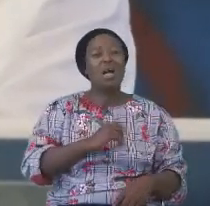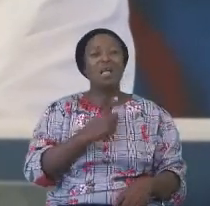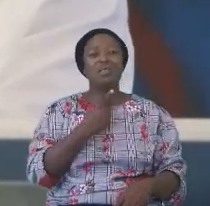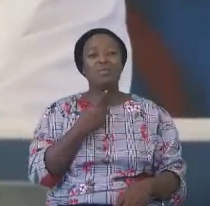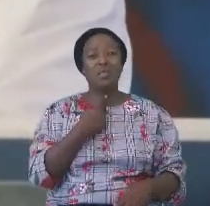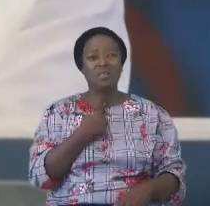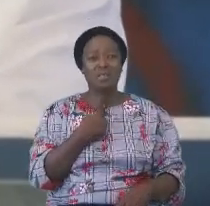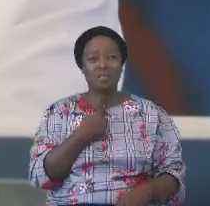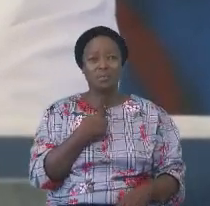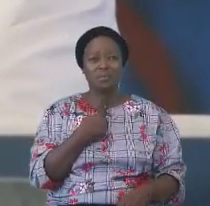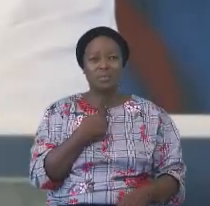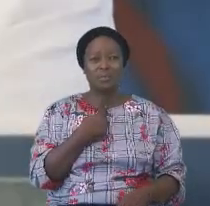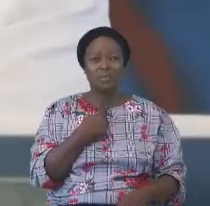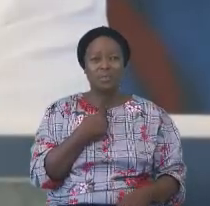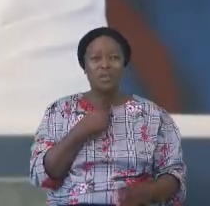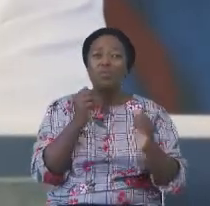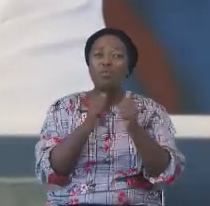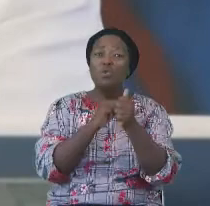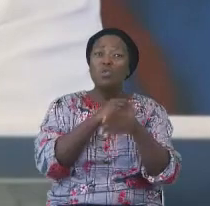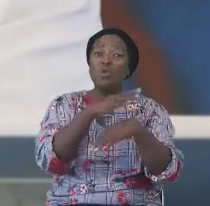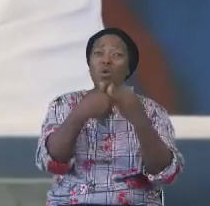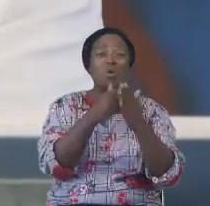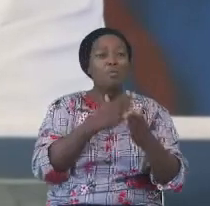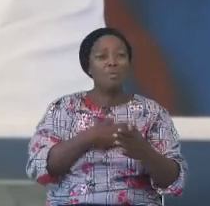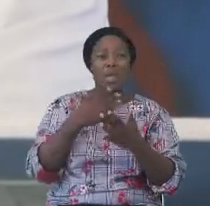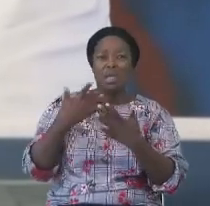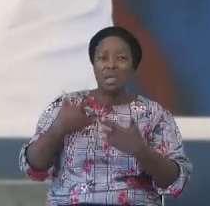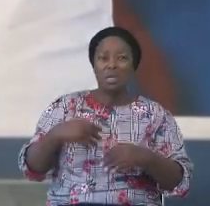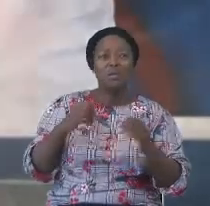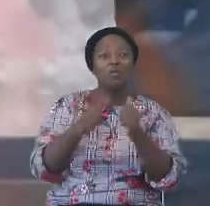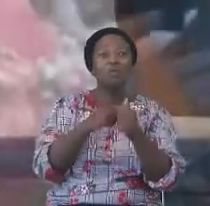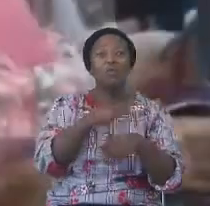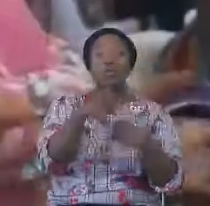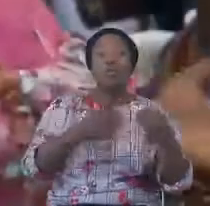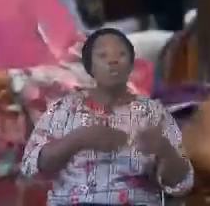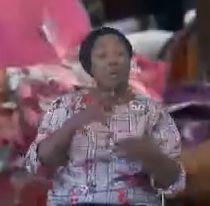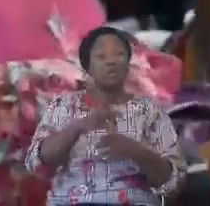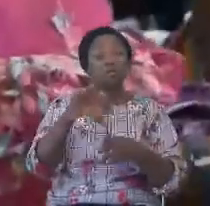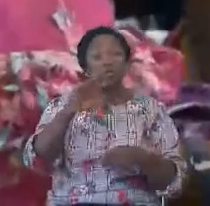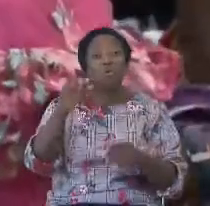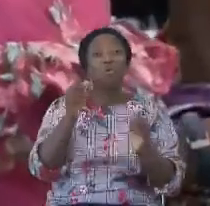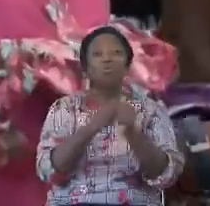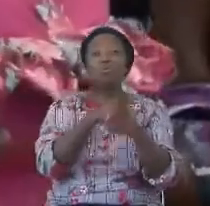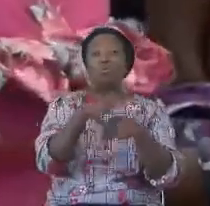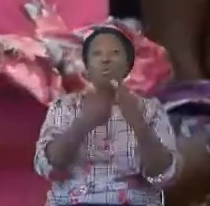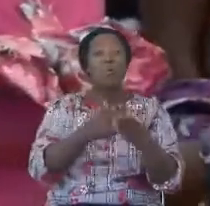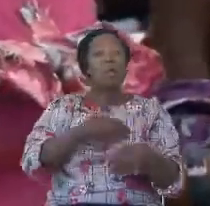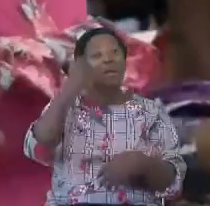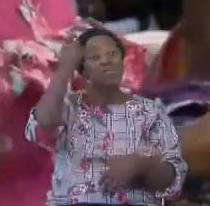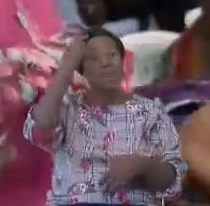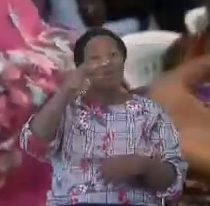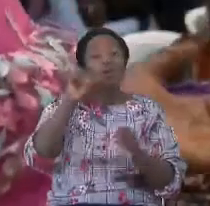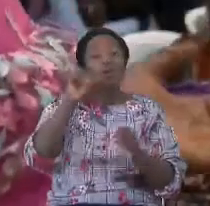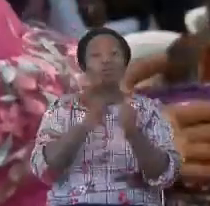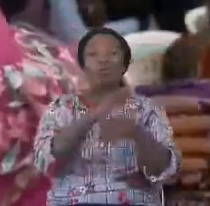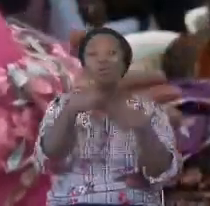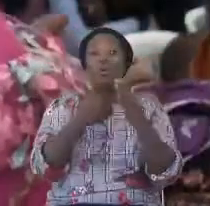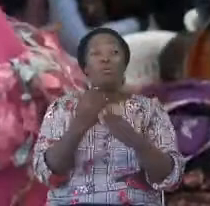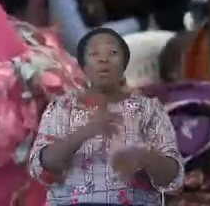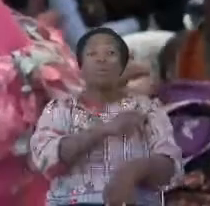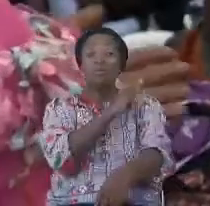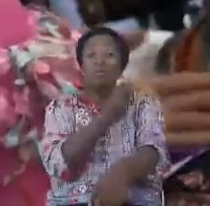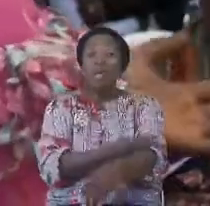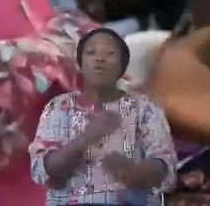of God. Lord, I thirst with all my heart, all my